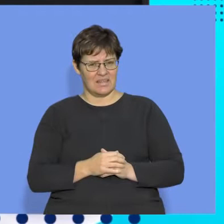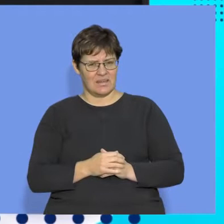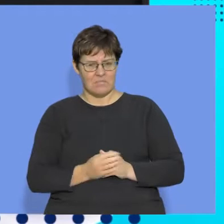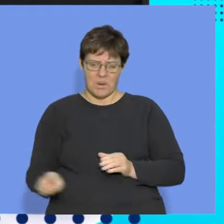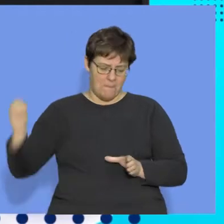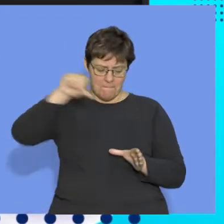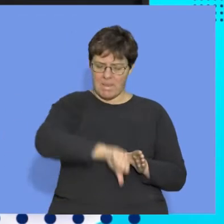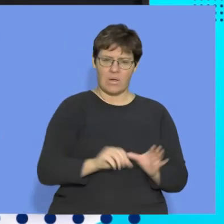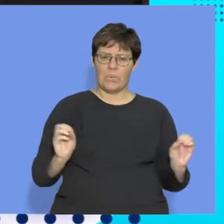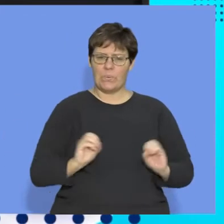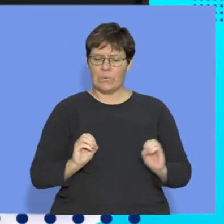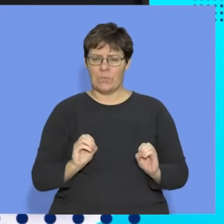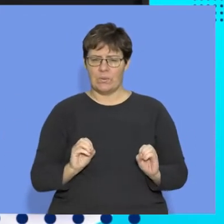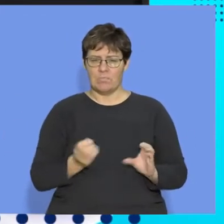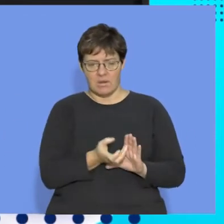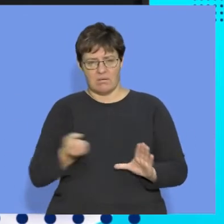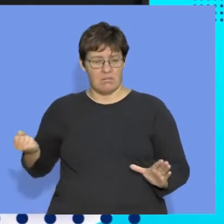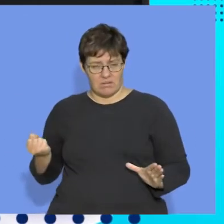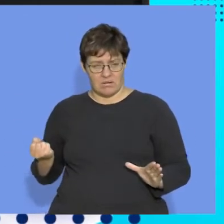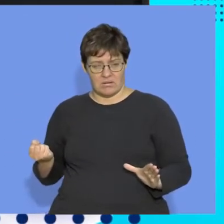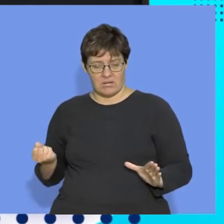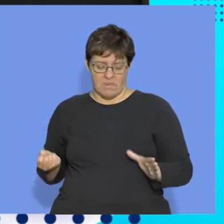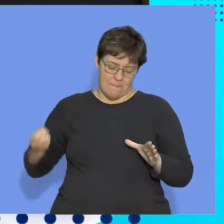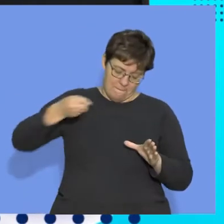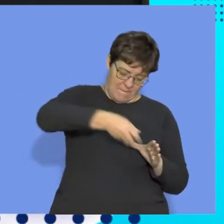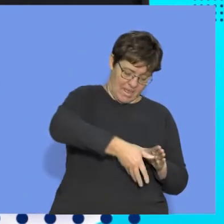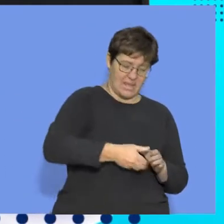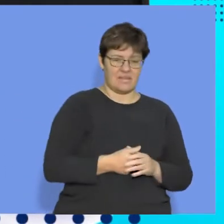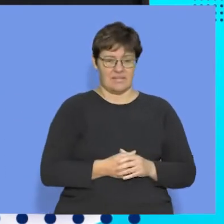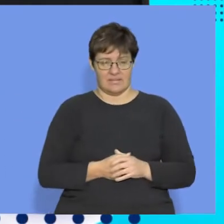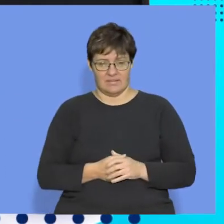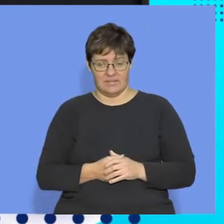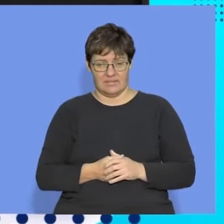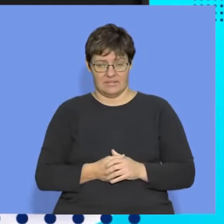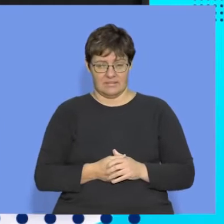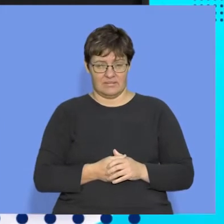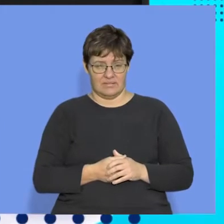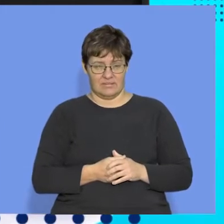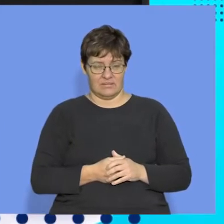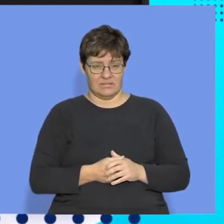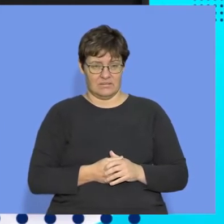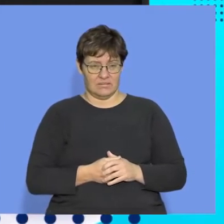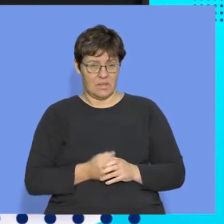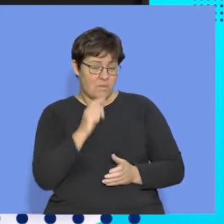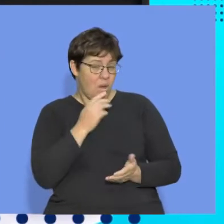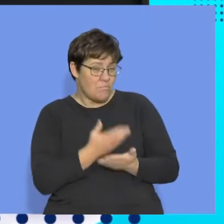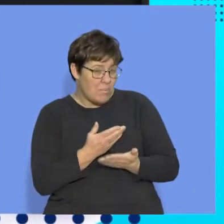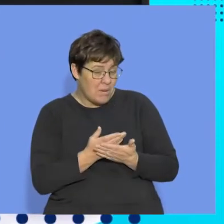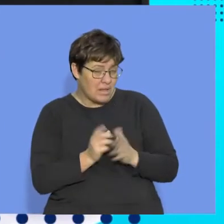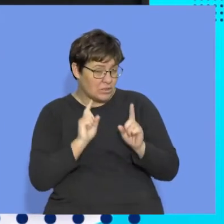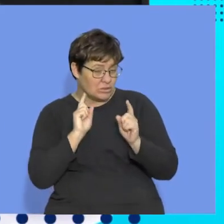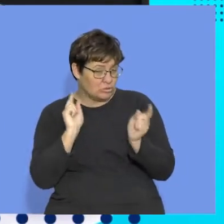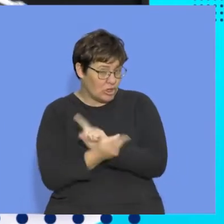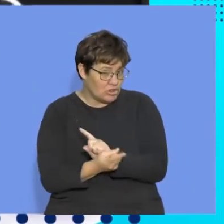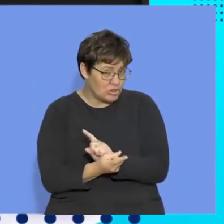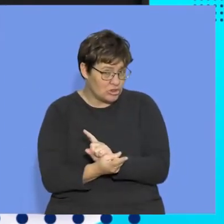replace? What happens? So he's replacing now. Okay. Will it change probabilities and stuff?